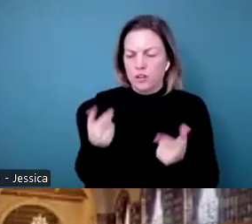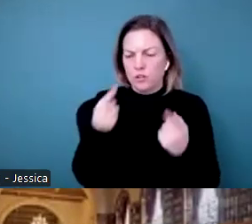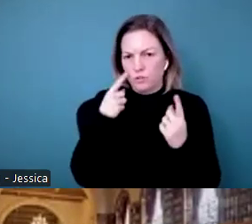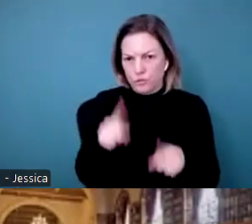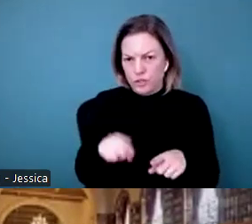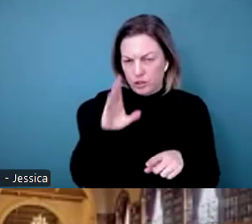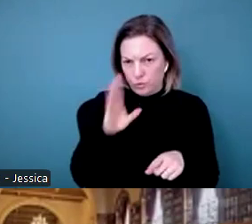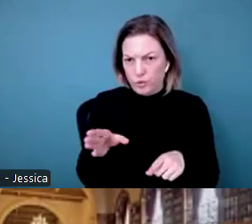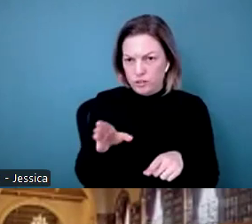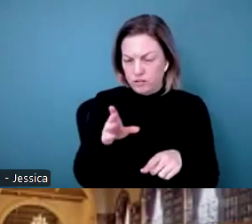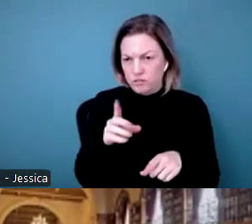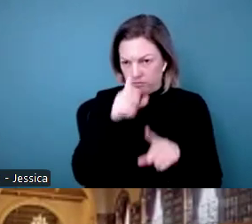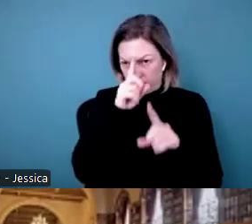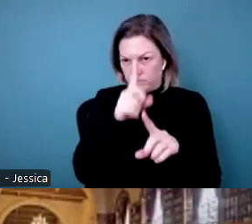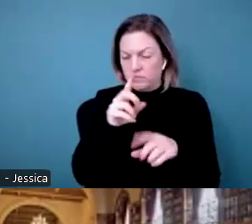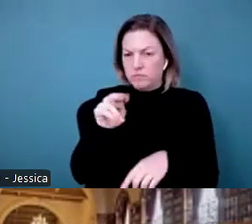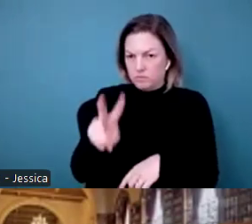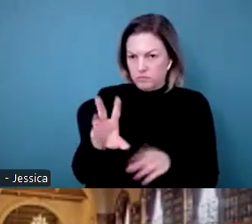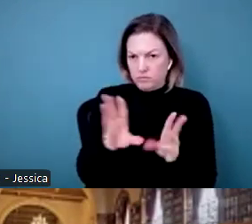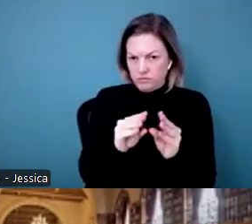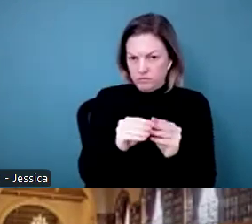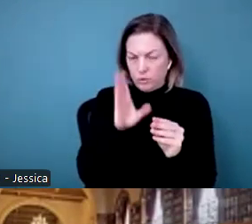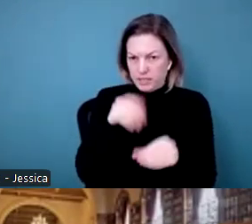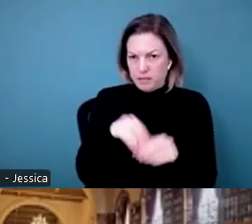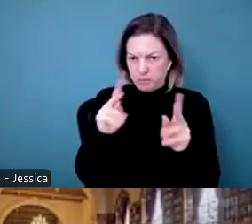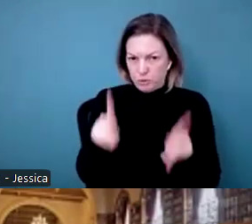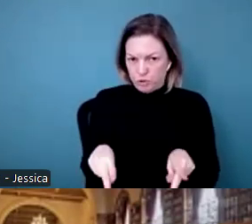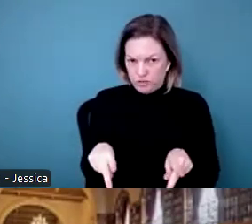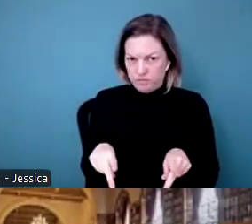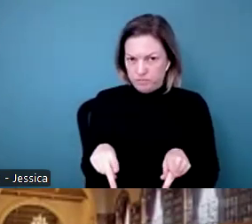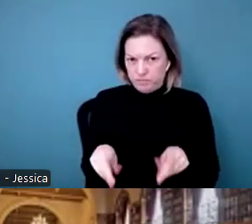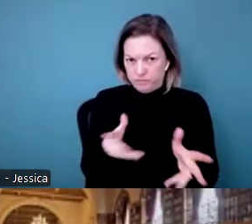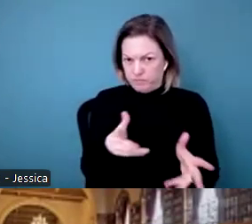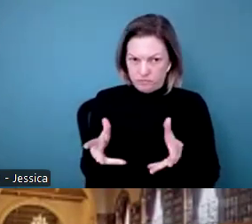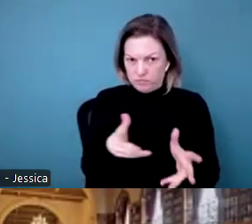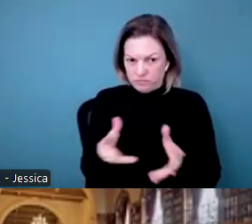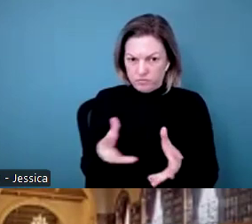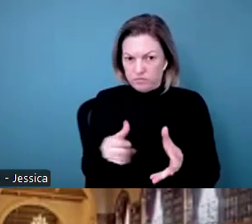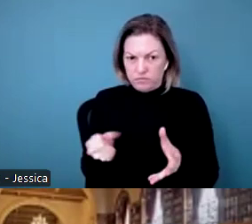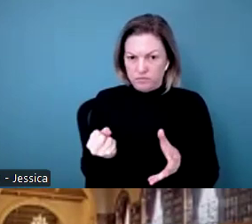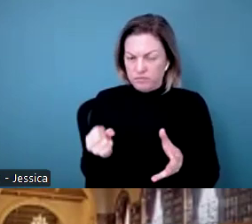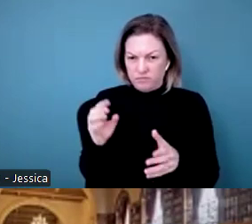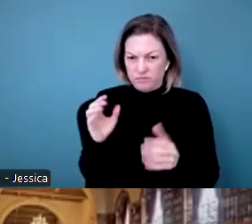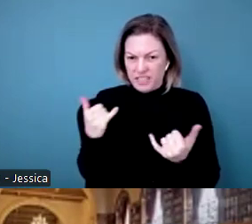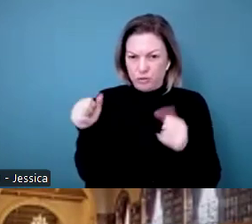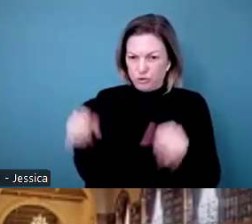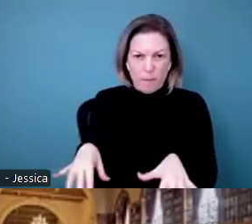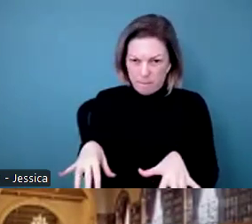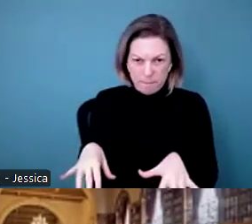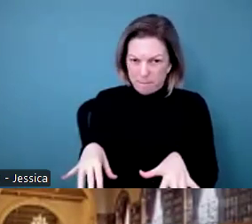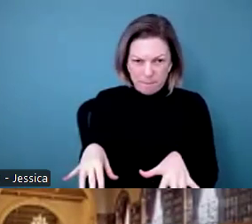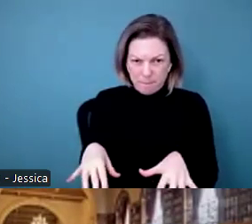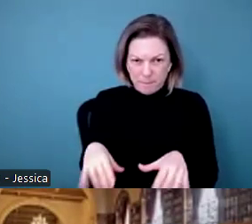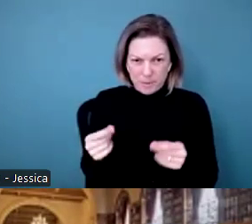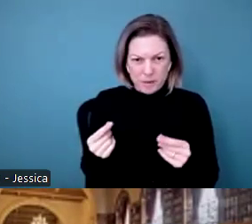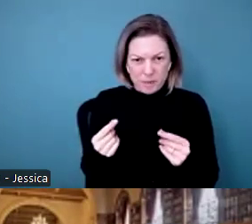going to aim for the November meeting to be in person. Are we officially scrapping that now? Is that what's happening? I